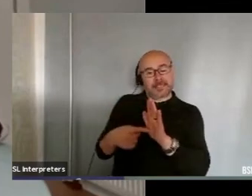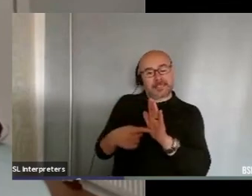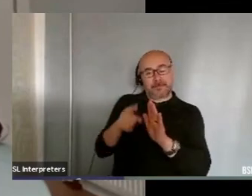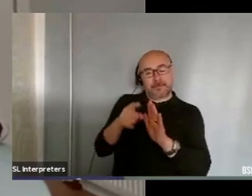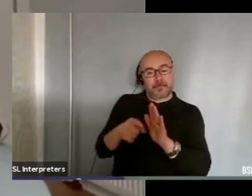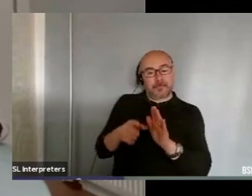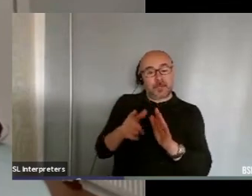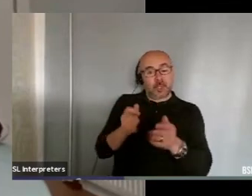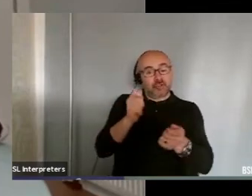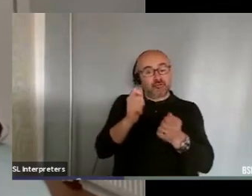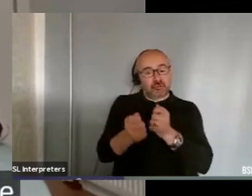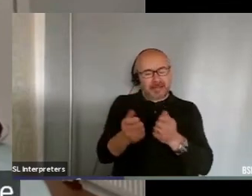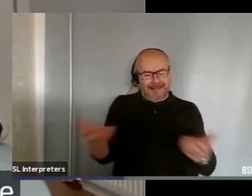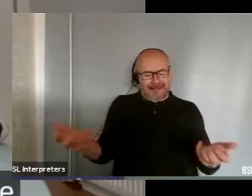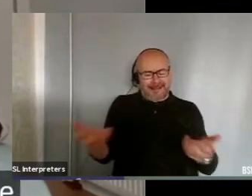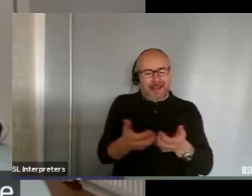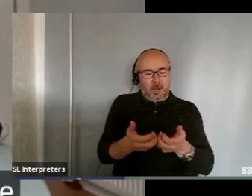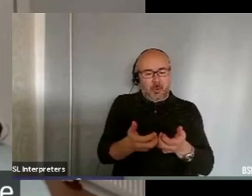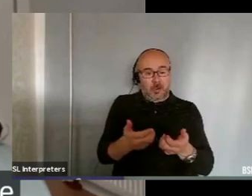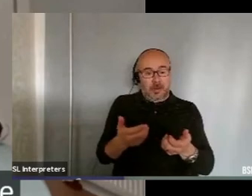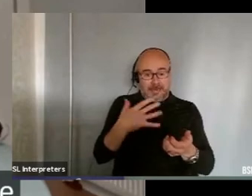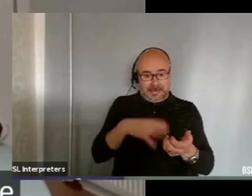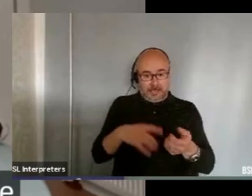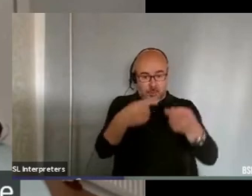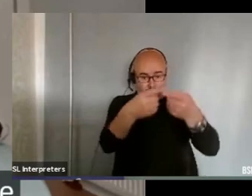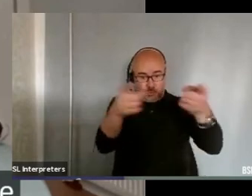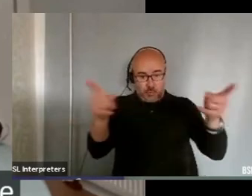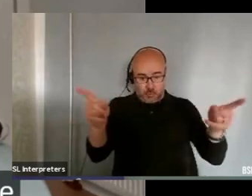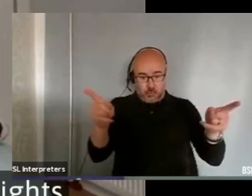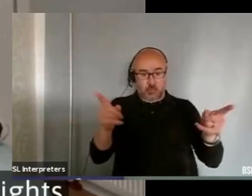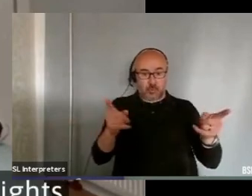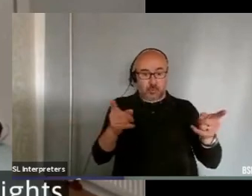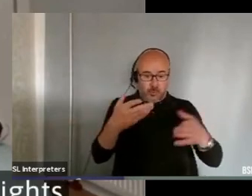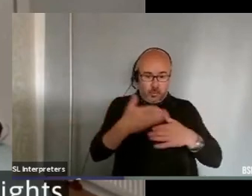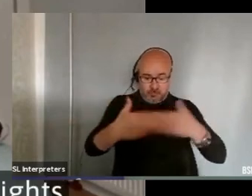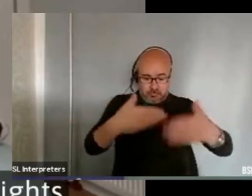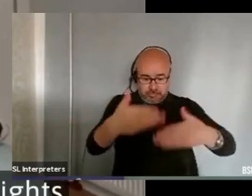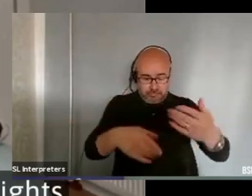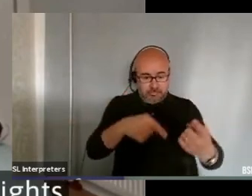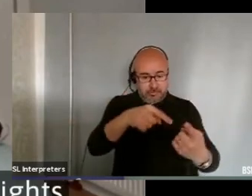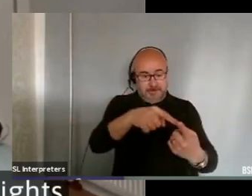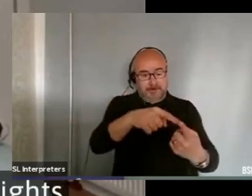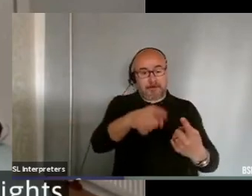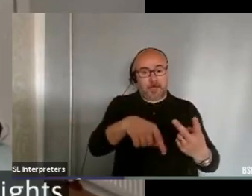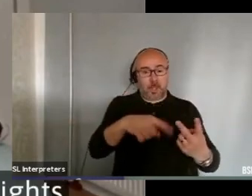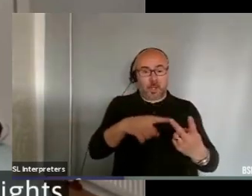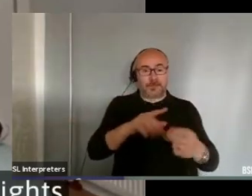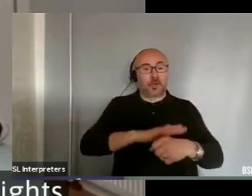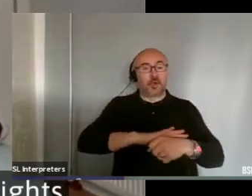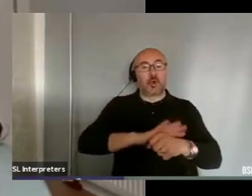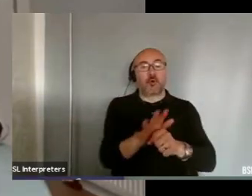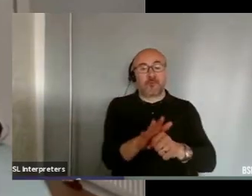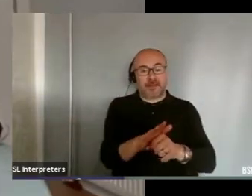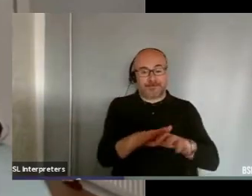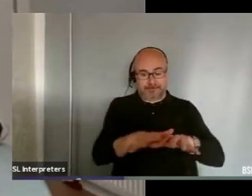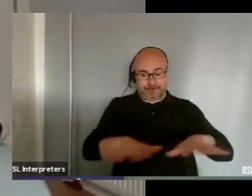involved in or if it's been COVID that we've had to embrace over the last little while. You need the policy, so you need the Charter of